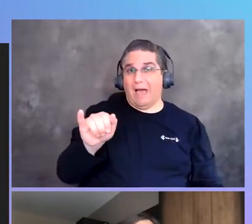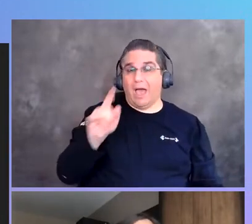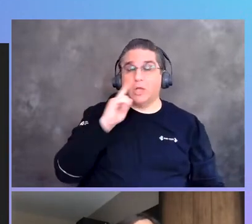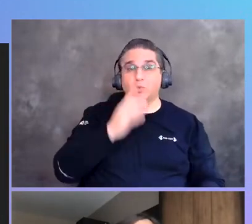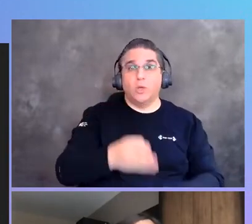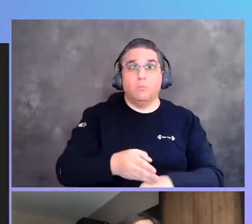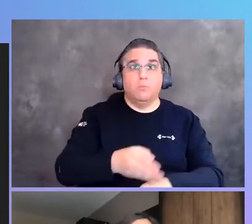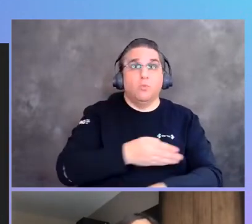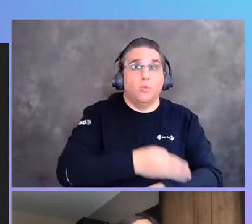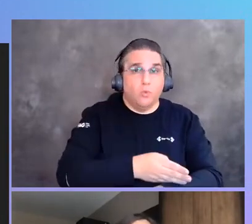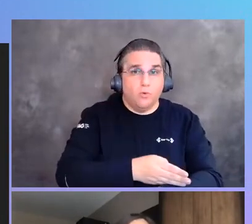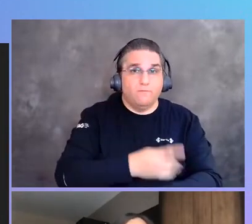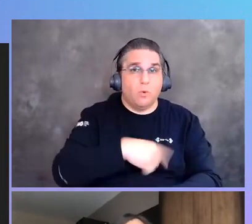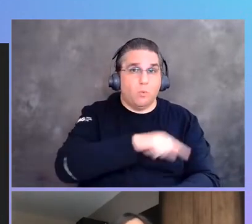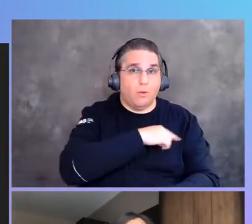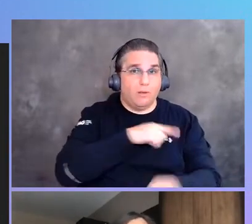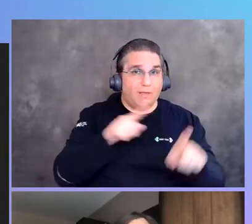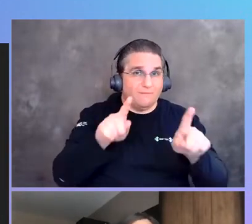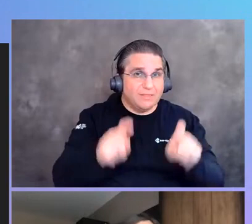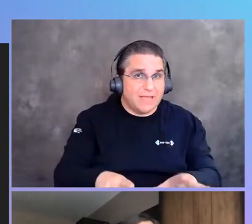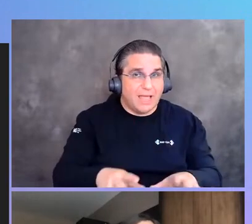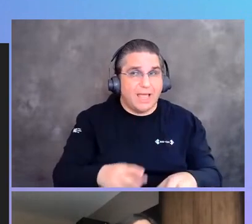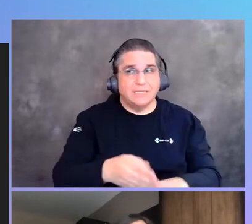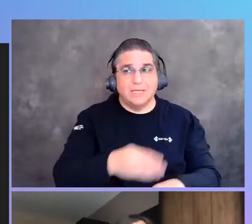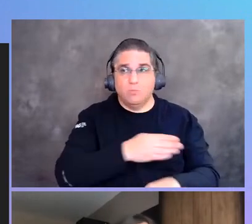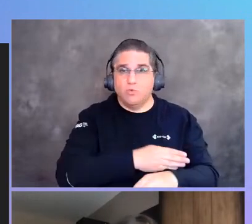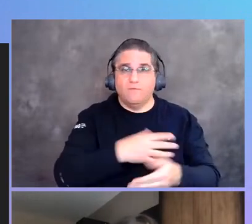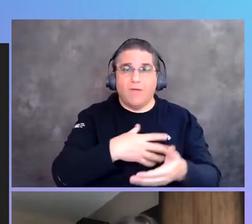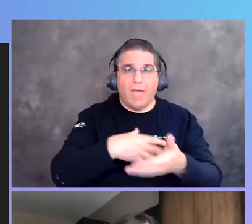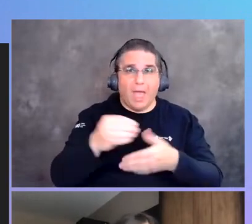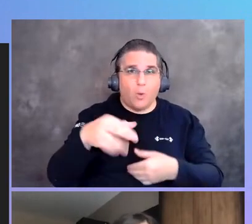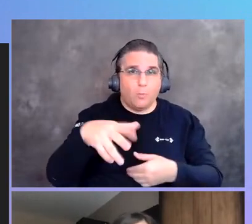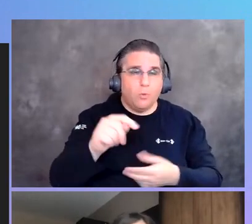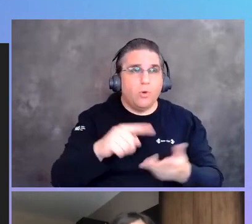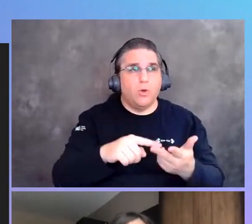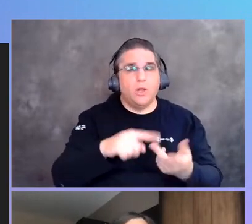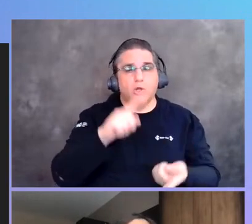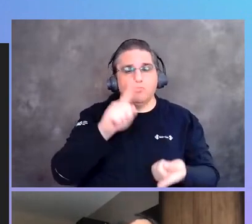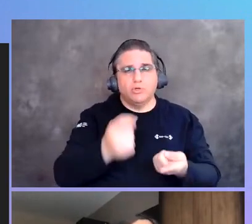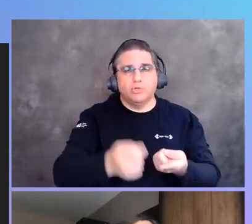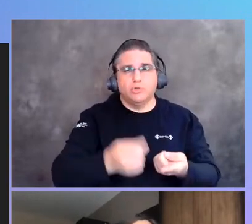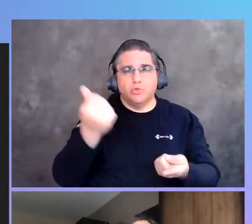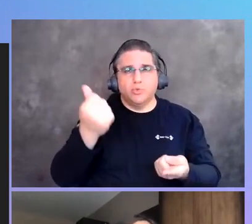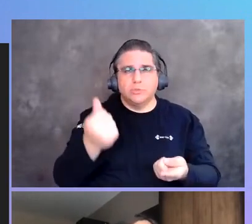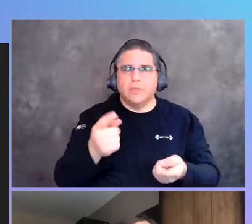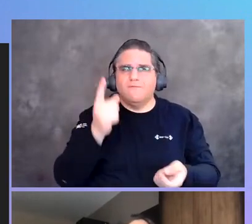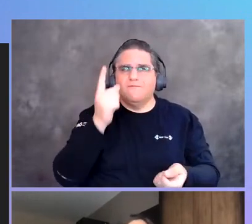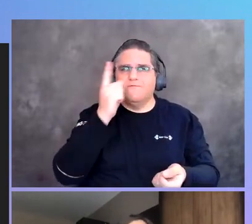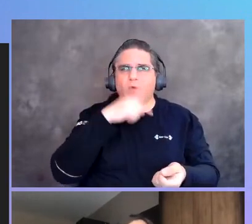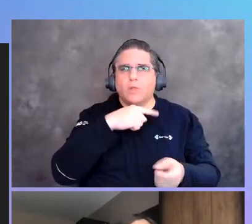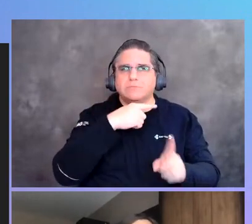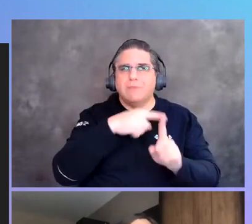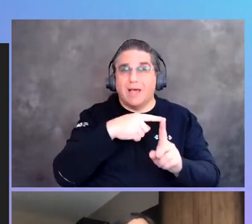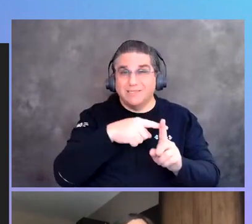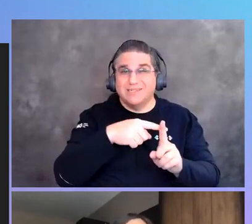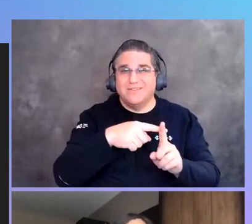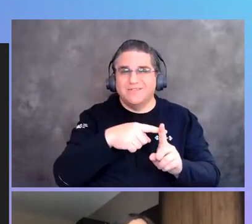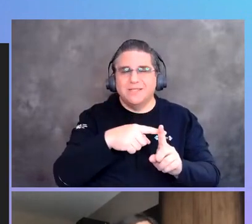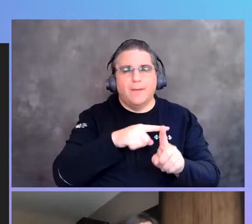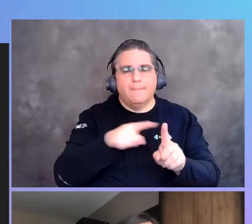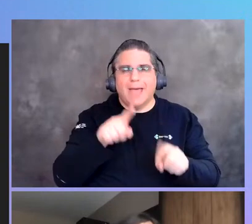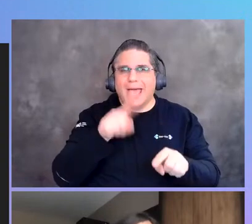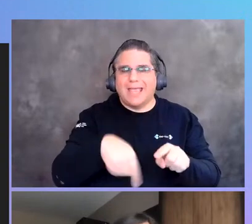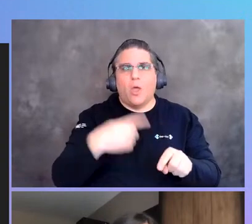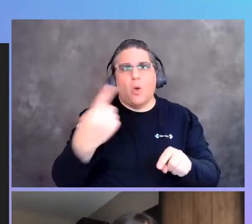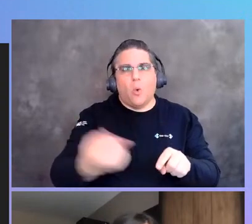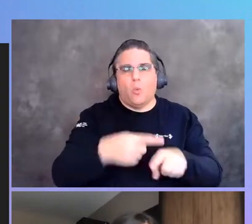tests and improve the quality of the output, reduce things like false positives, but it cannot be your only